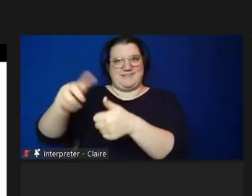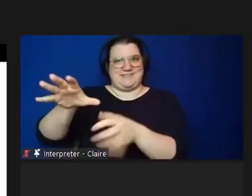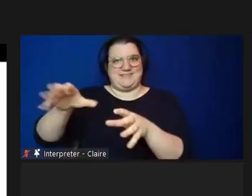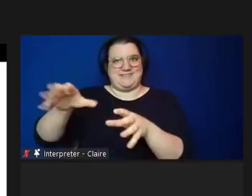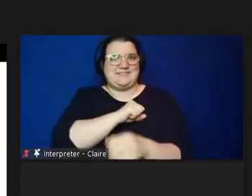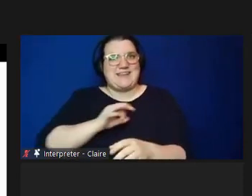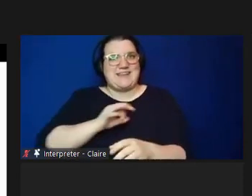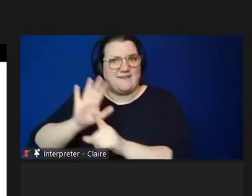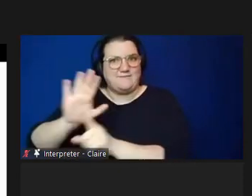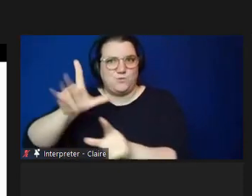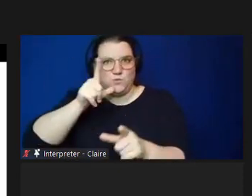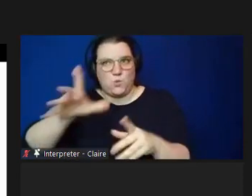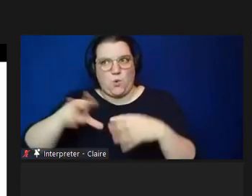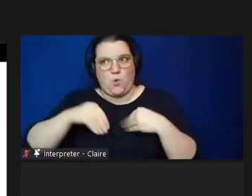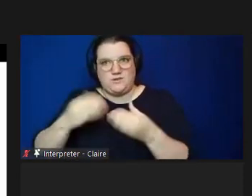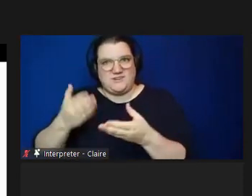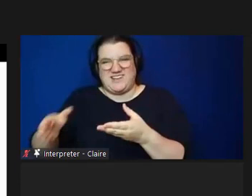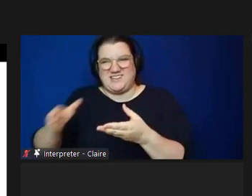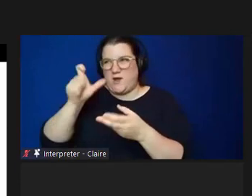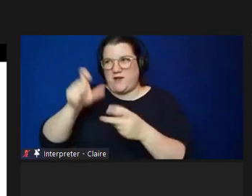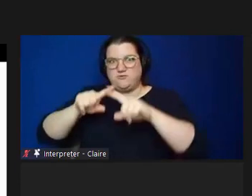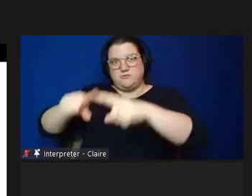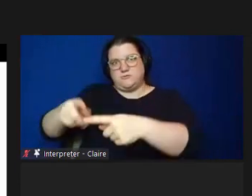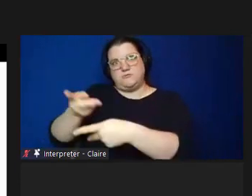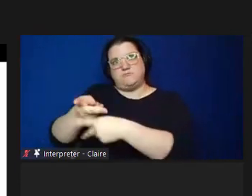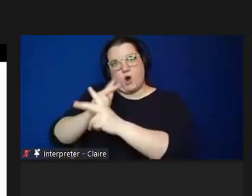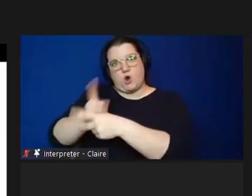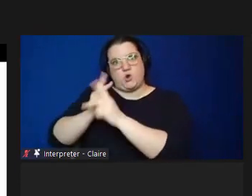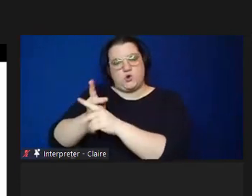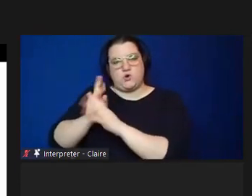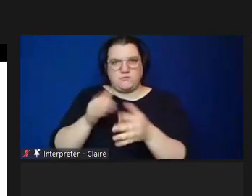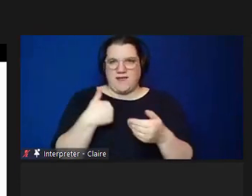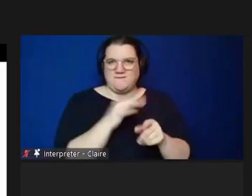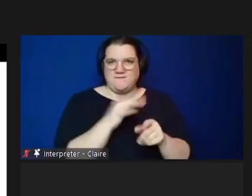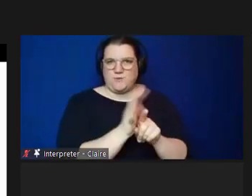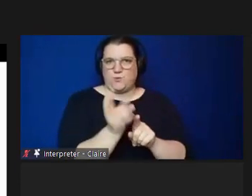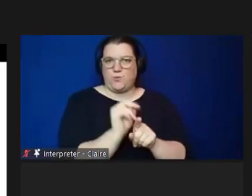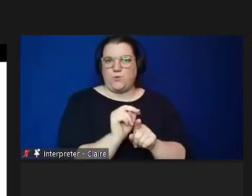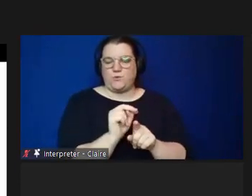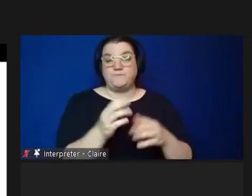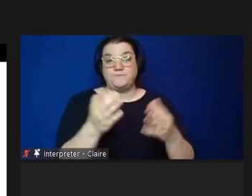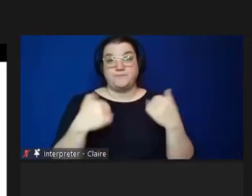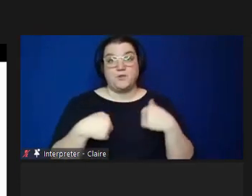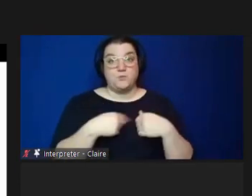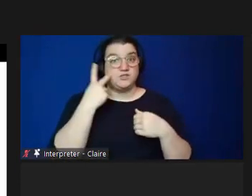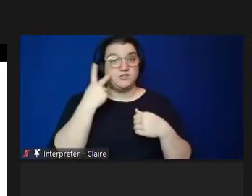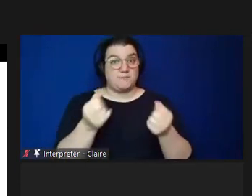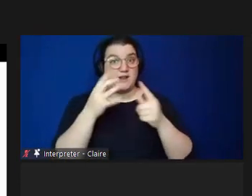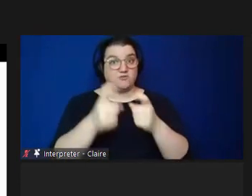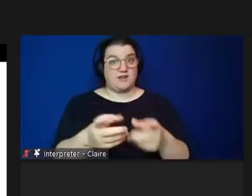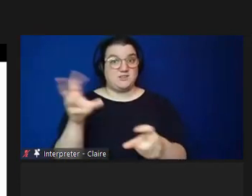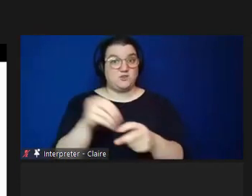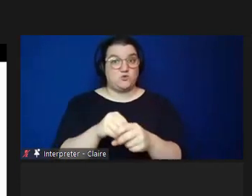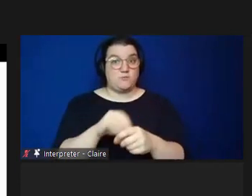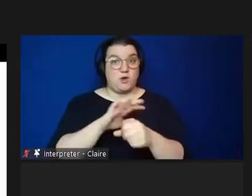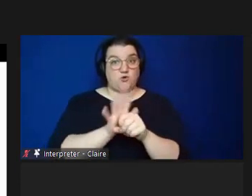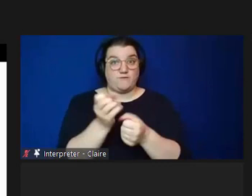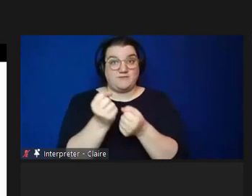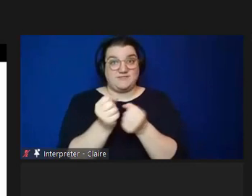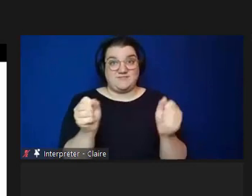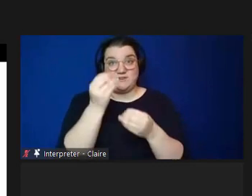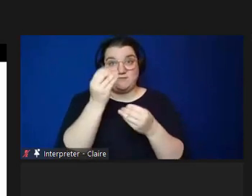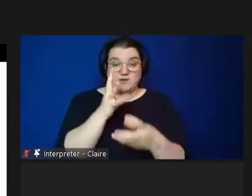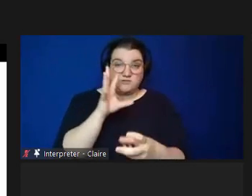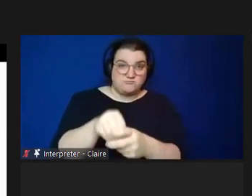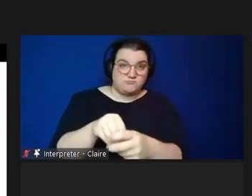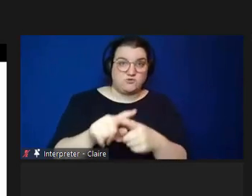locations. We also saw a lot of our grantees incorporate COVID safety information into their meetings and their trainings.